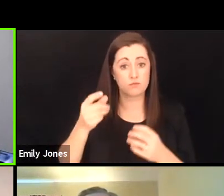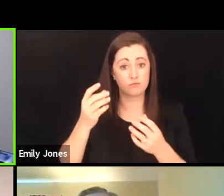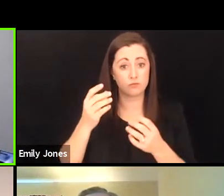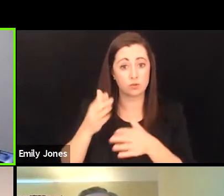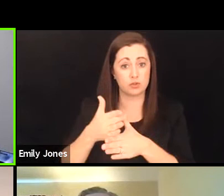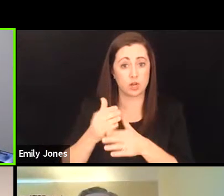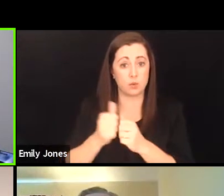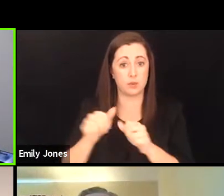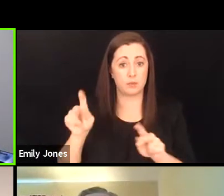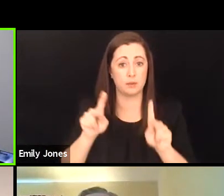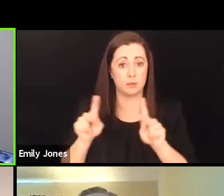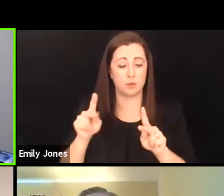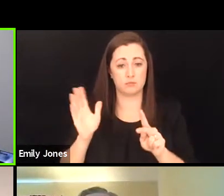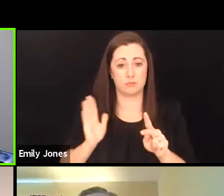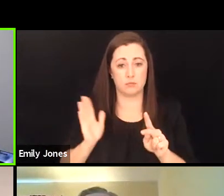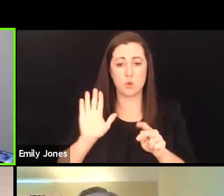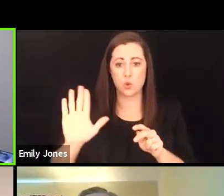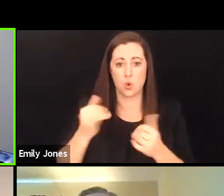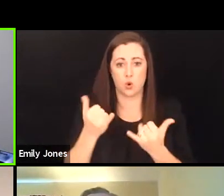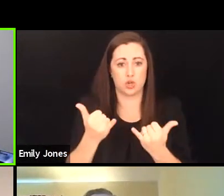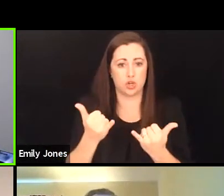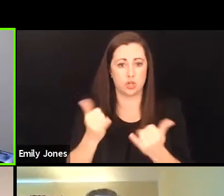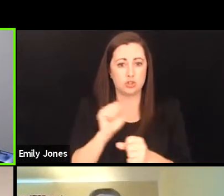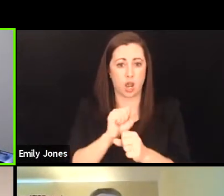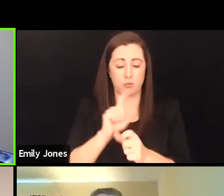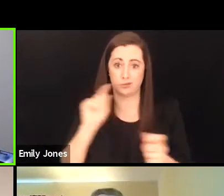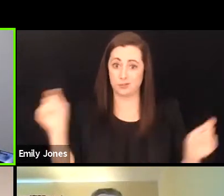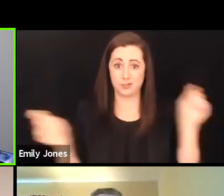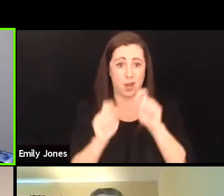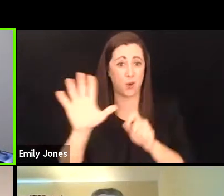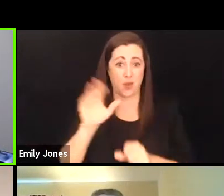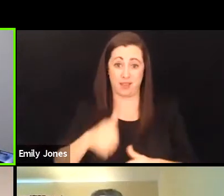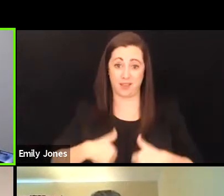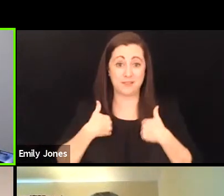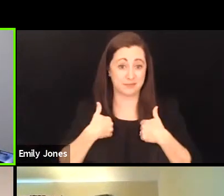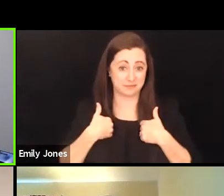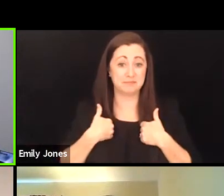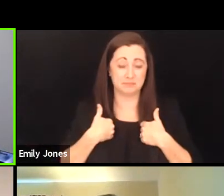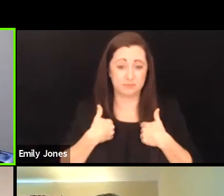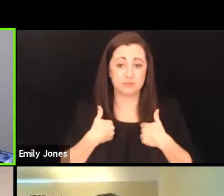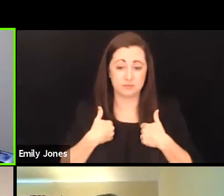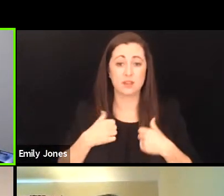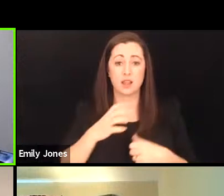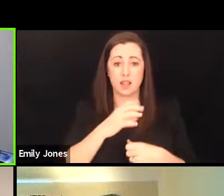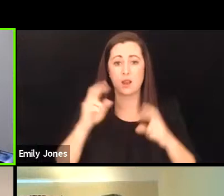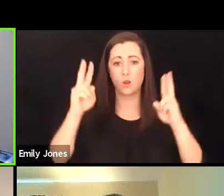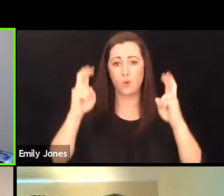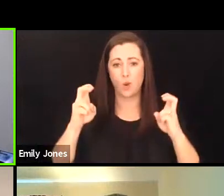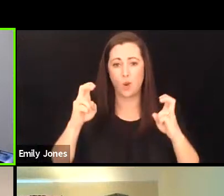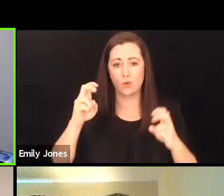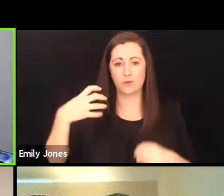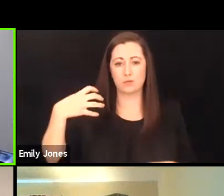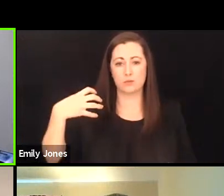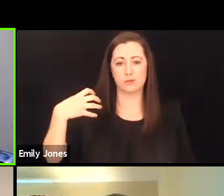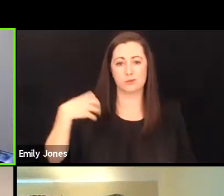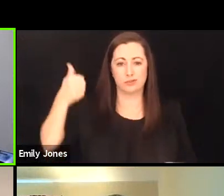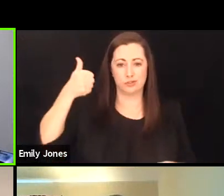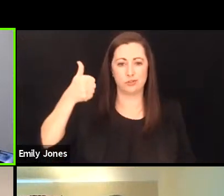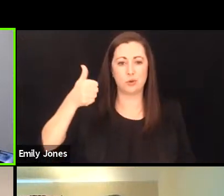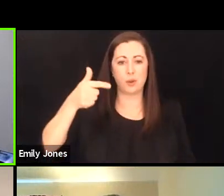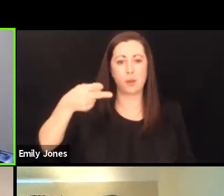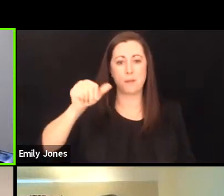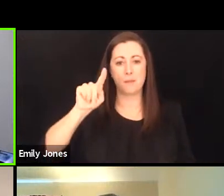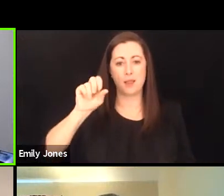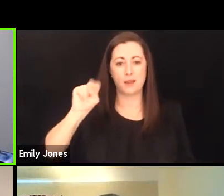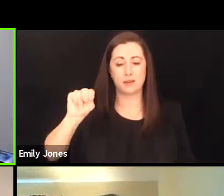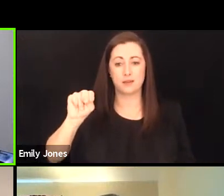that your current job has totally changed your life. And you also always have a quote from General Patton at the end of your emails that says, if a